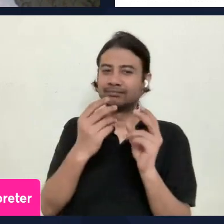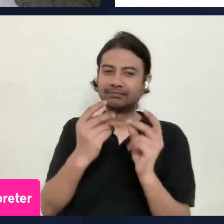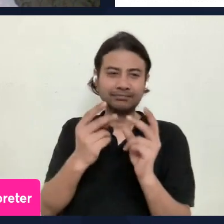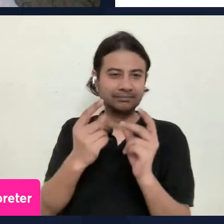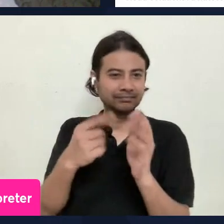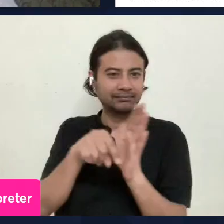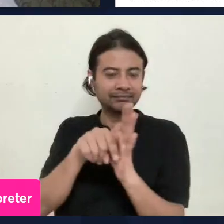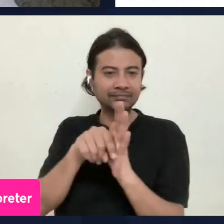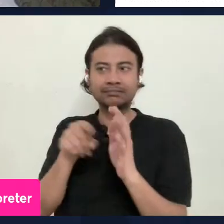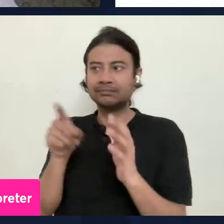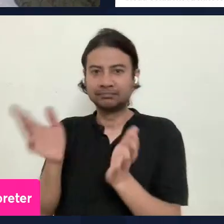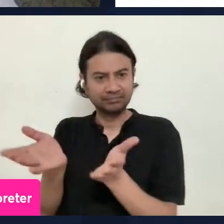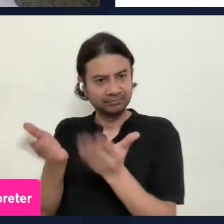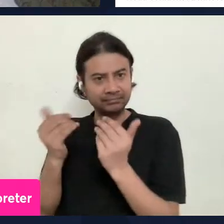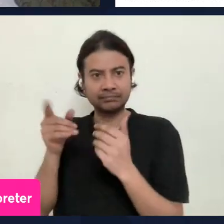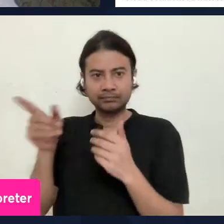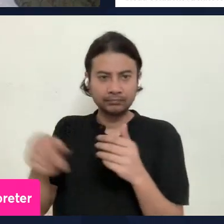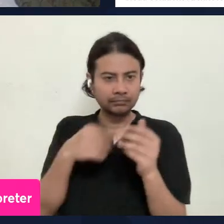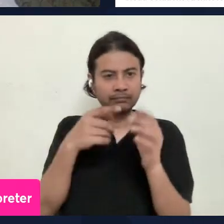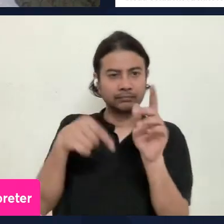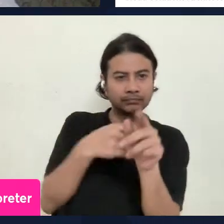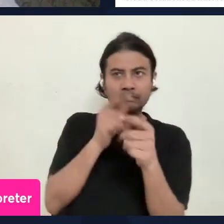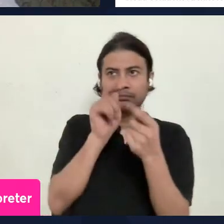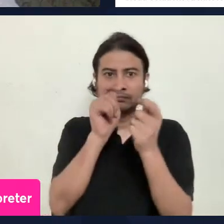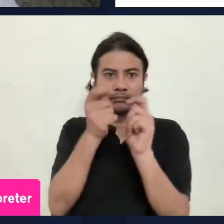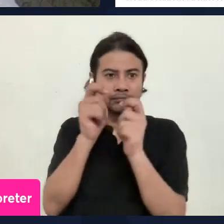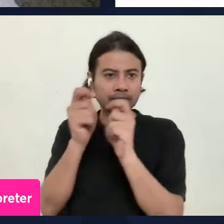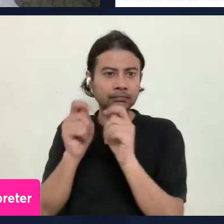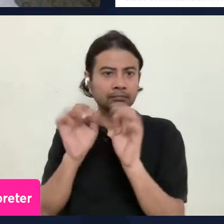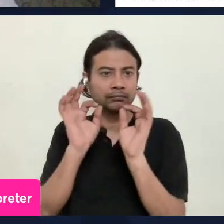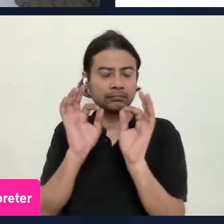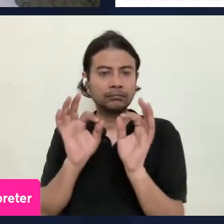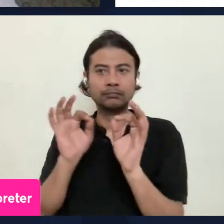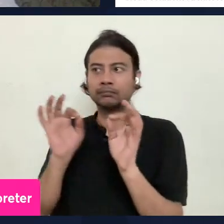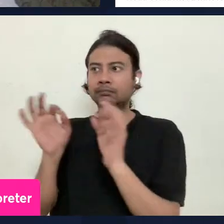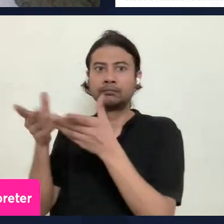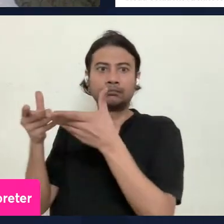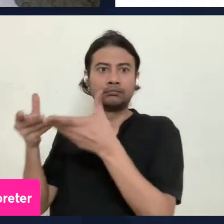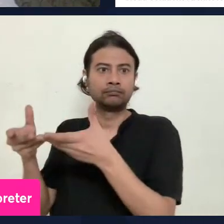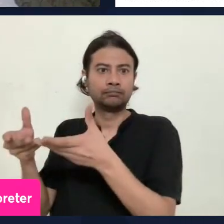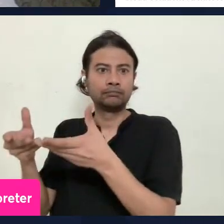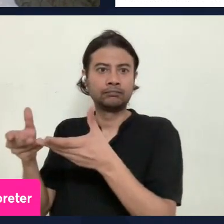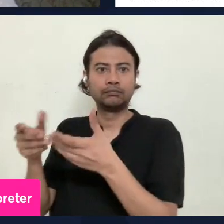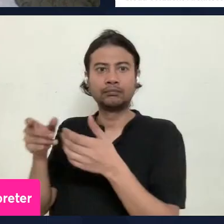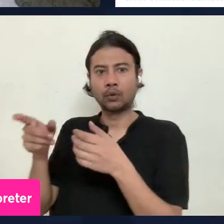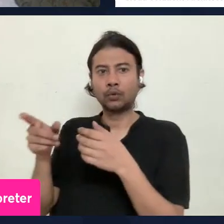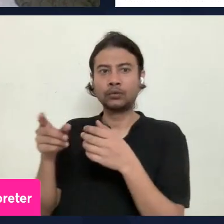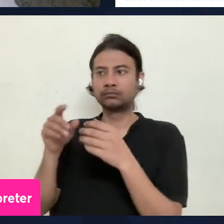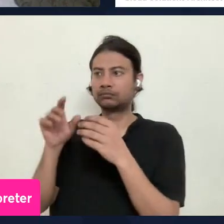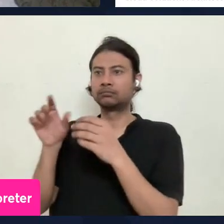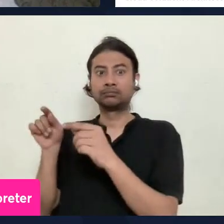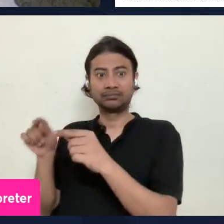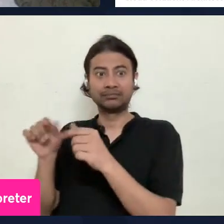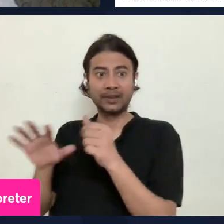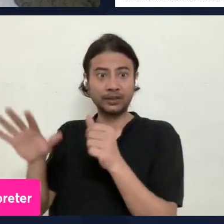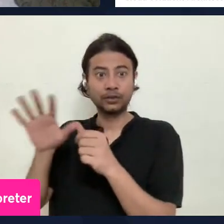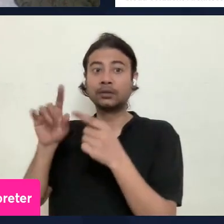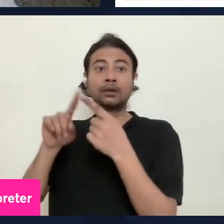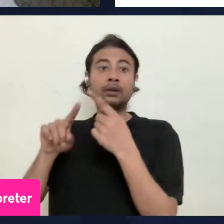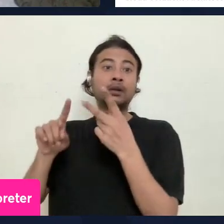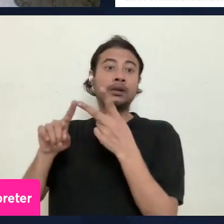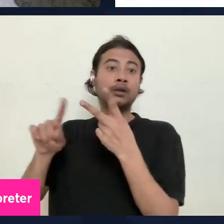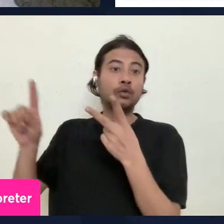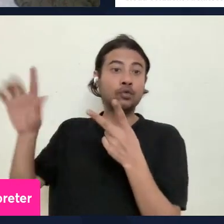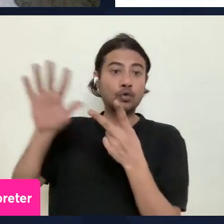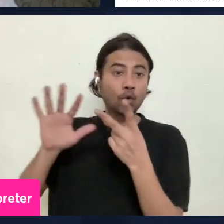relationships, and then migrated the remainder of their data centers, which were based in Europe, which